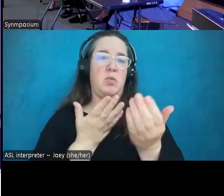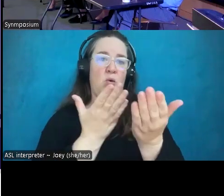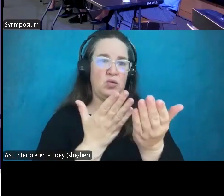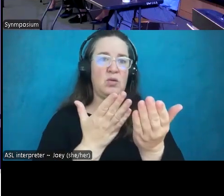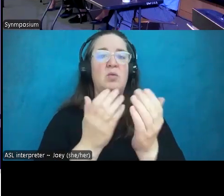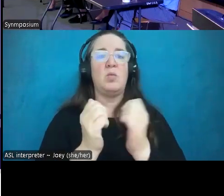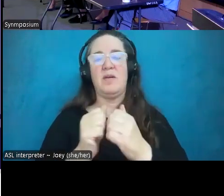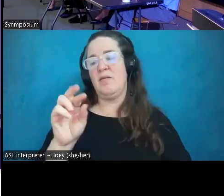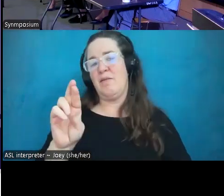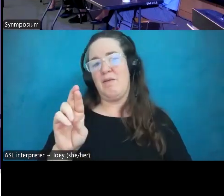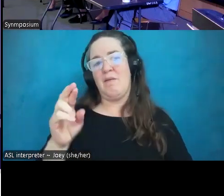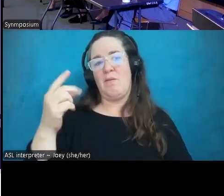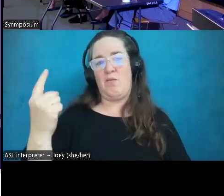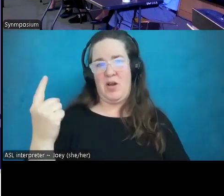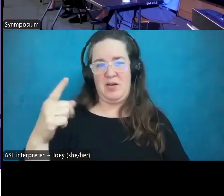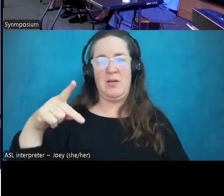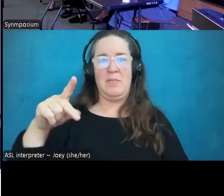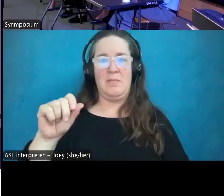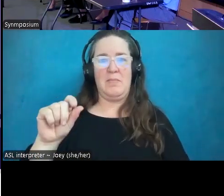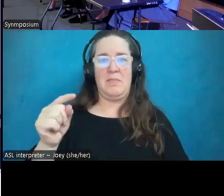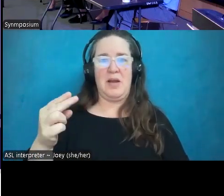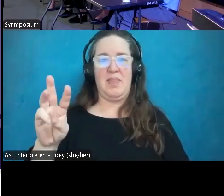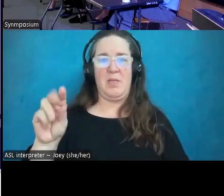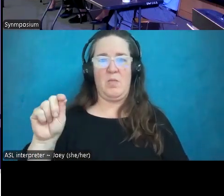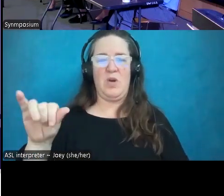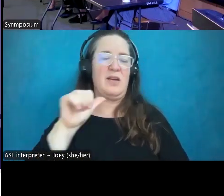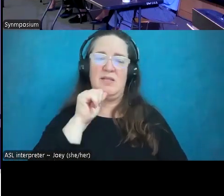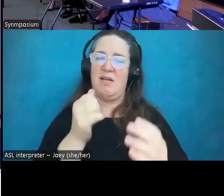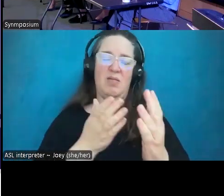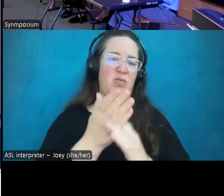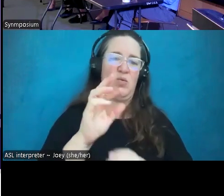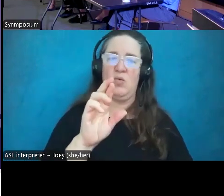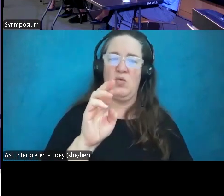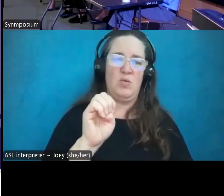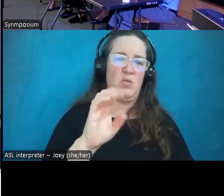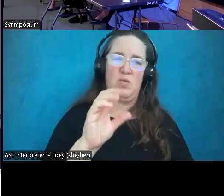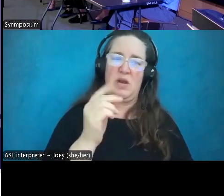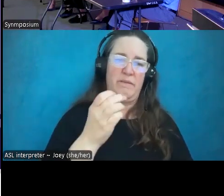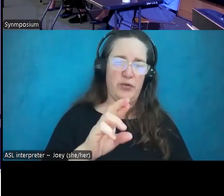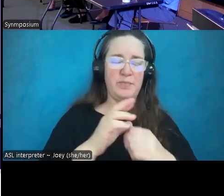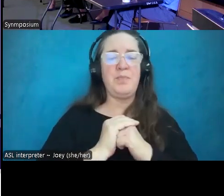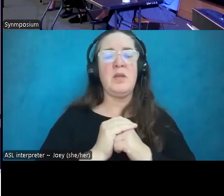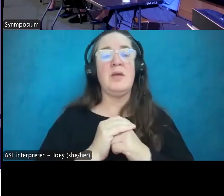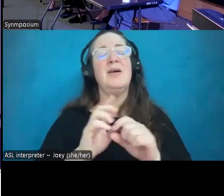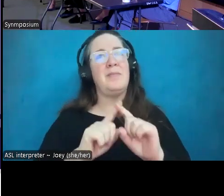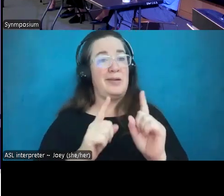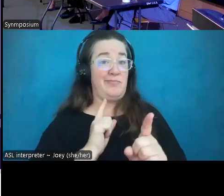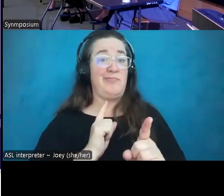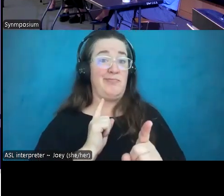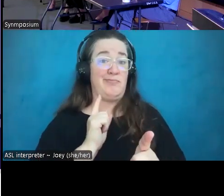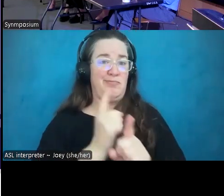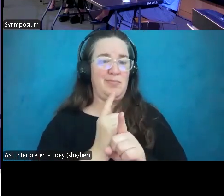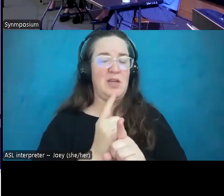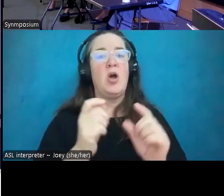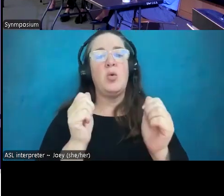pathway, not RECOVER. But yeah, I mean, if you look at the symptoms of dysautonomia,